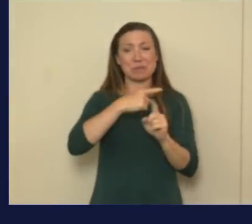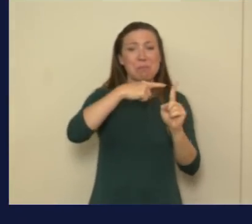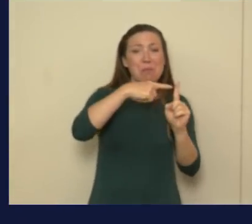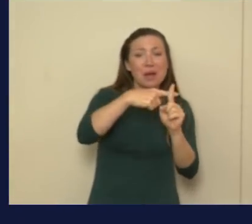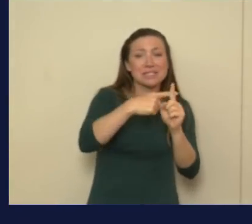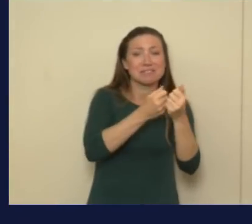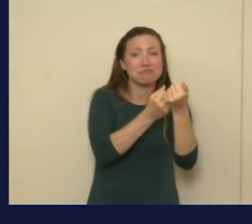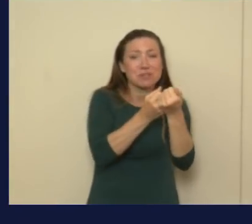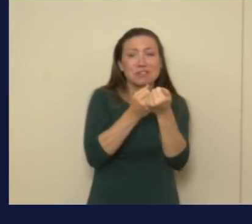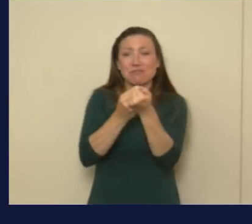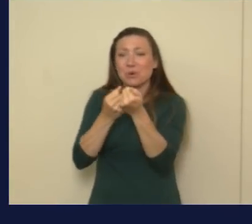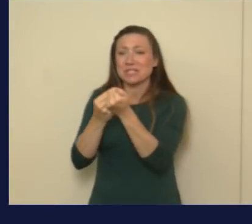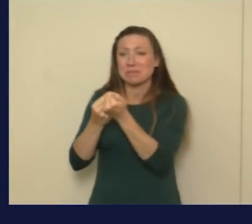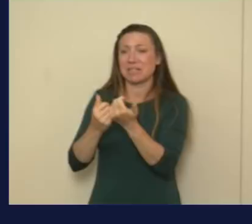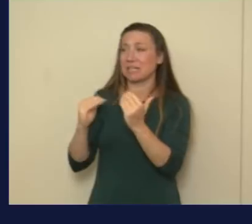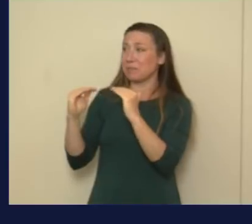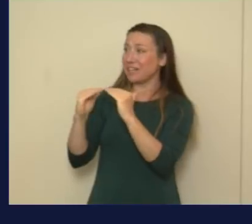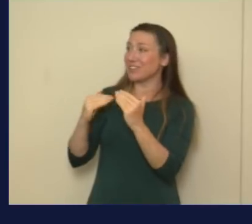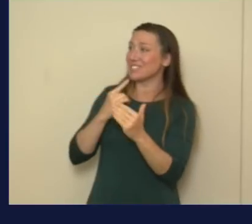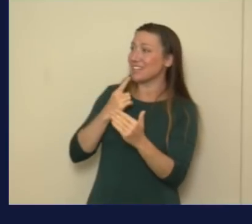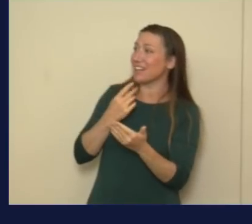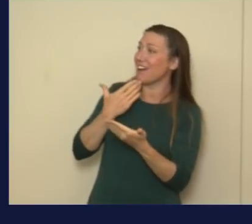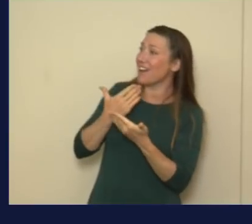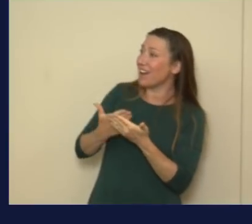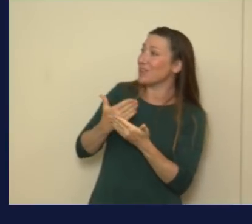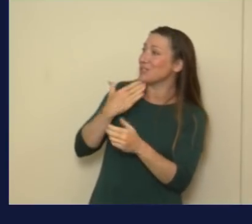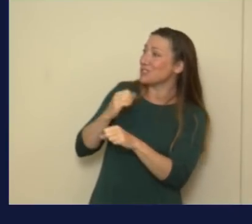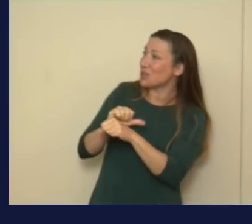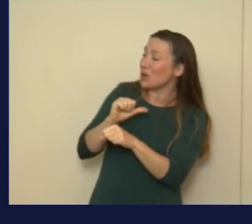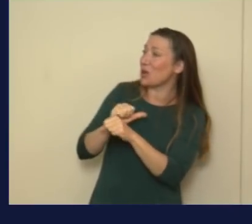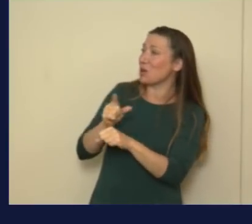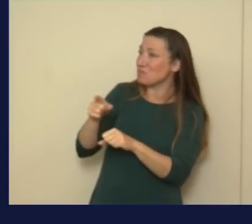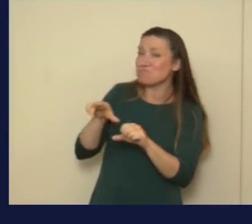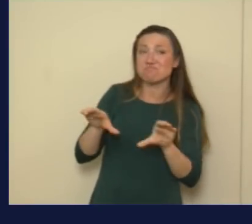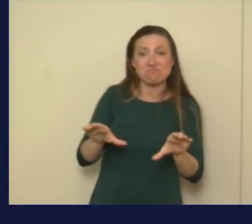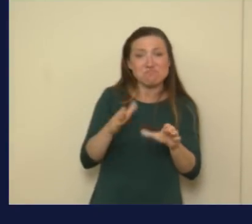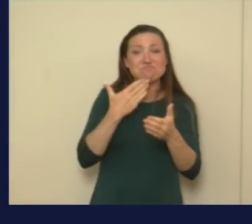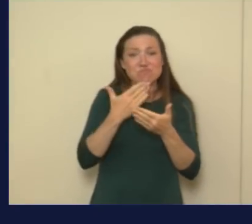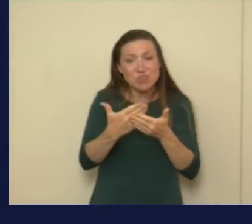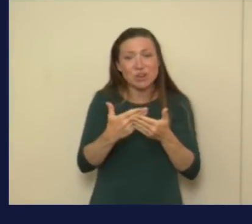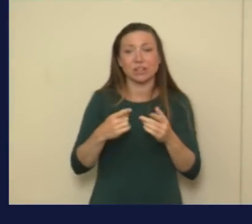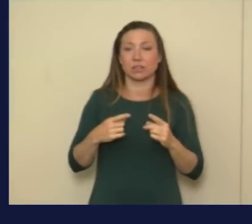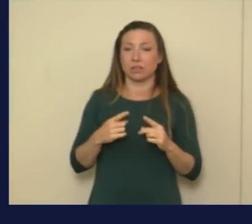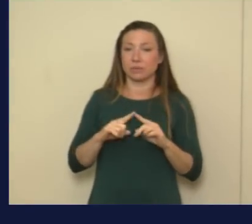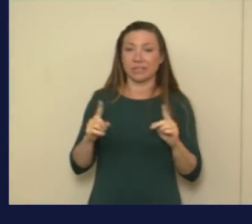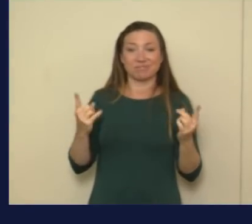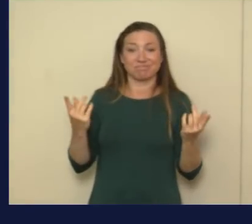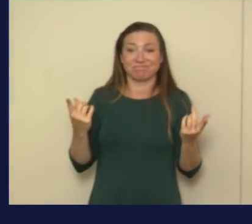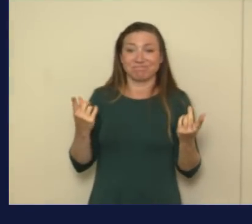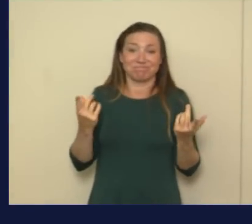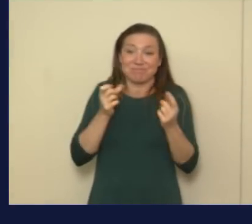peers. And that isn't working, so now we're going to do enforcement and hold people accountable.